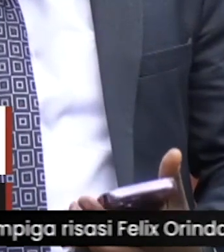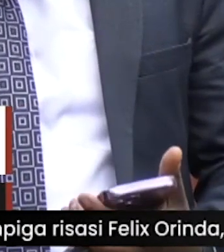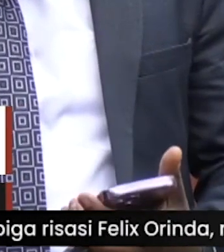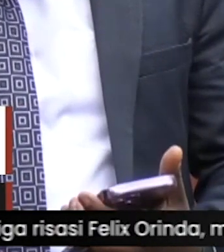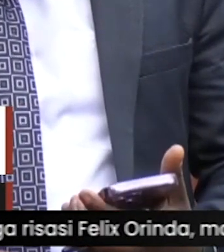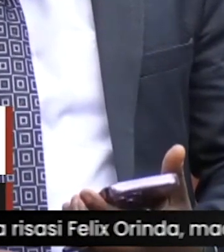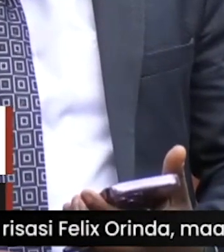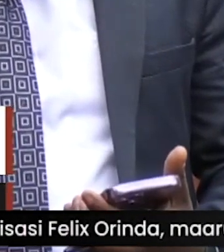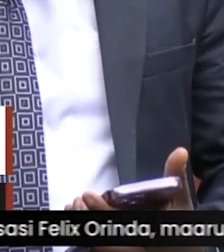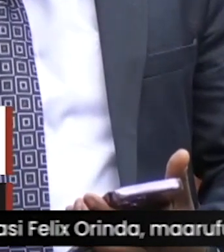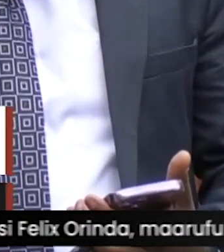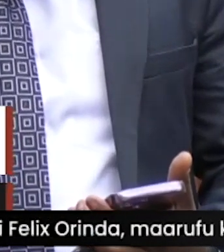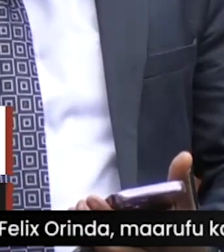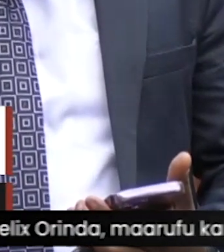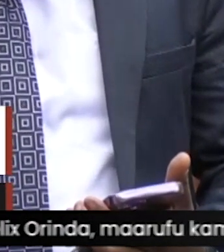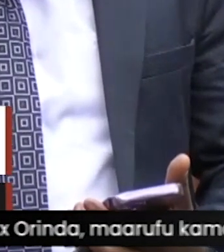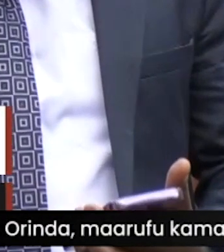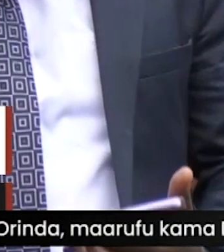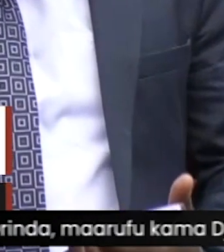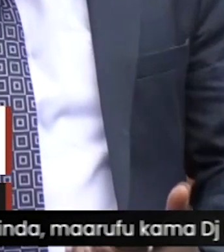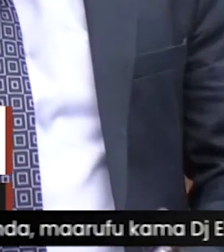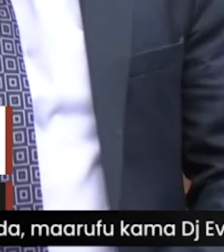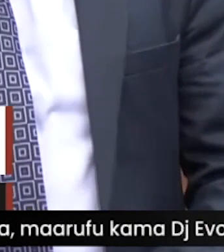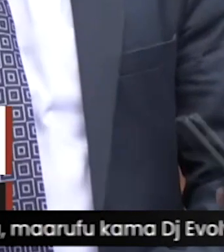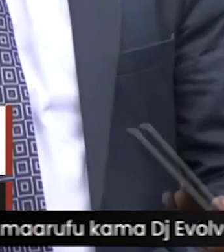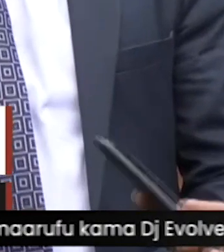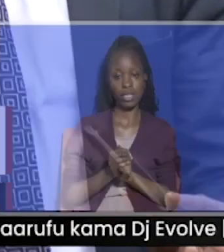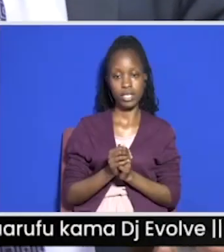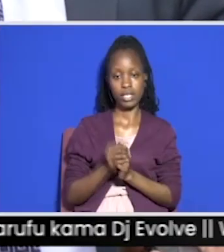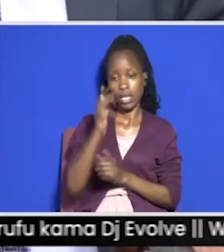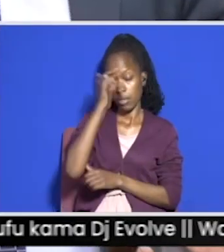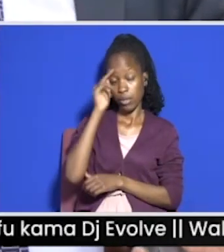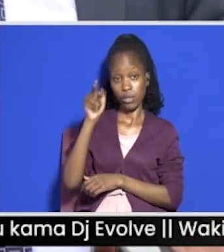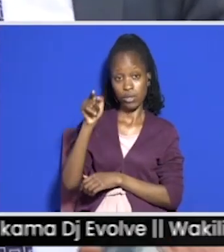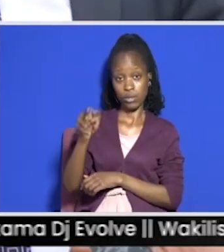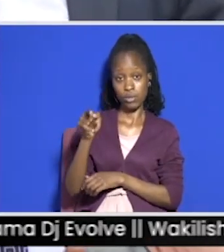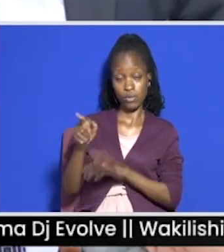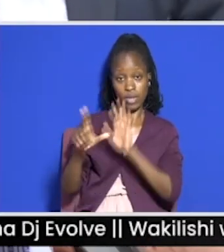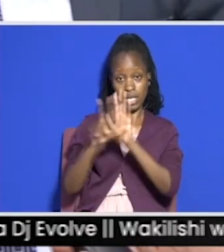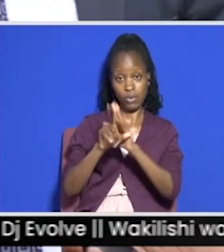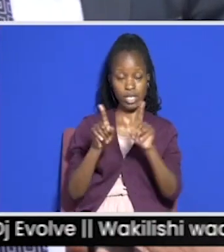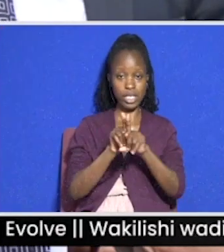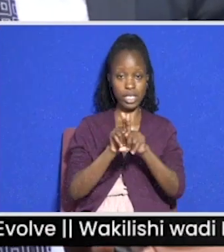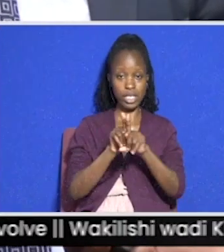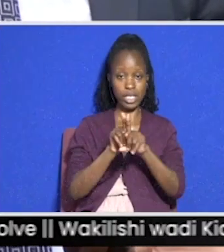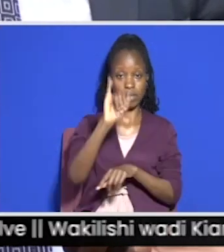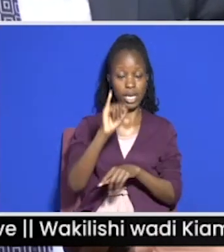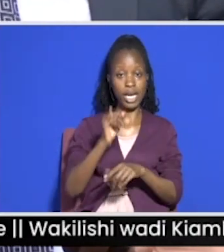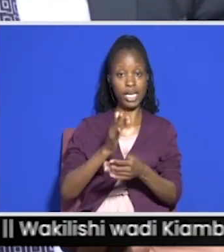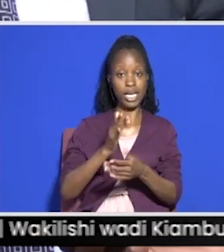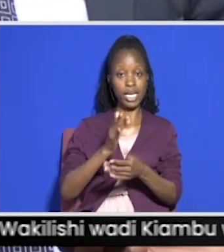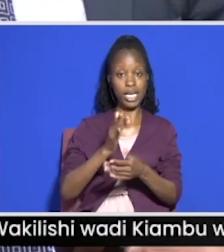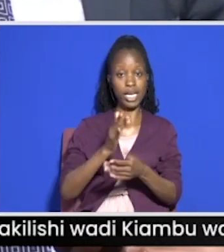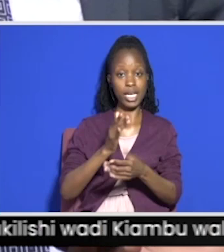of any description and in any part of Kenya. By virtue of this article, Mr. Rai has the right to own and